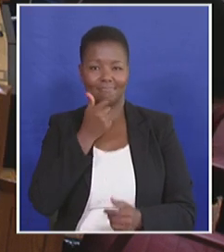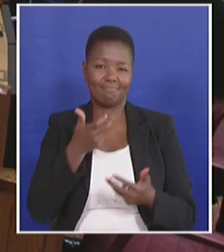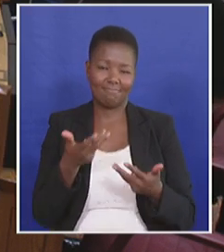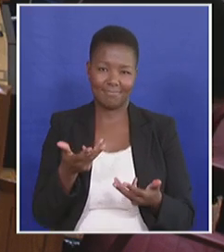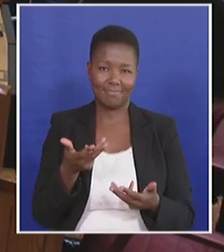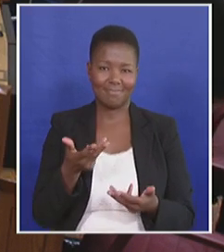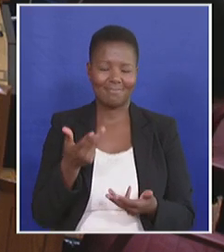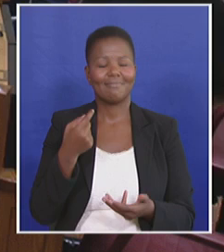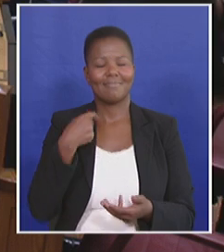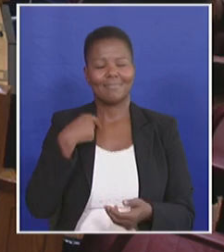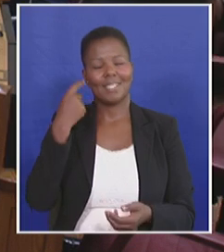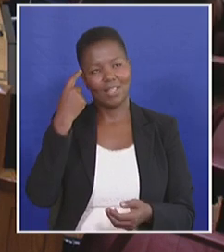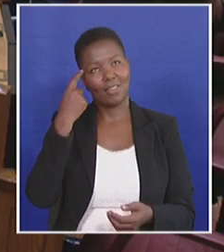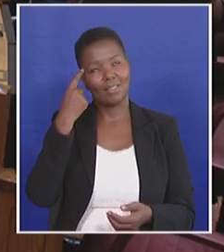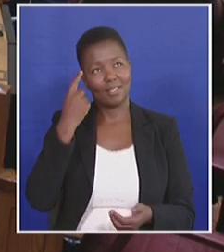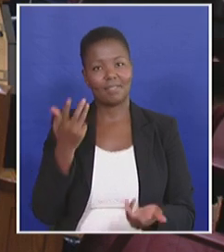I do think